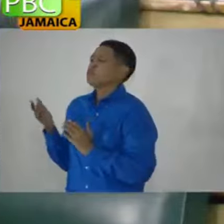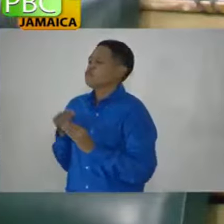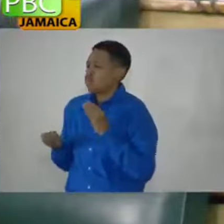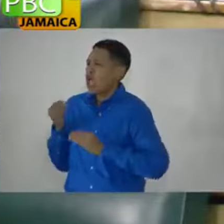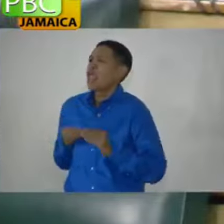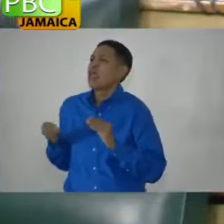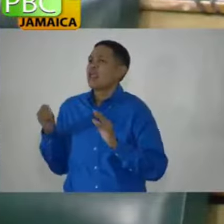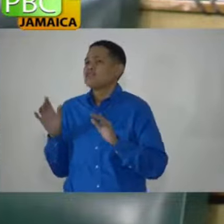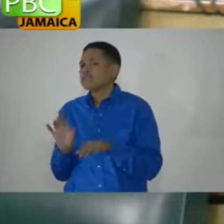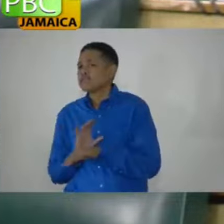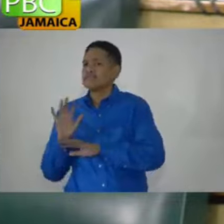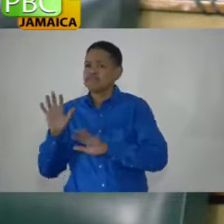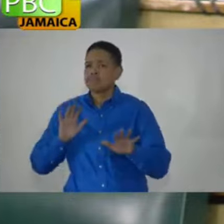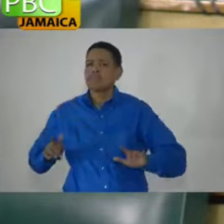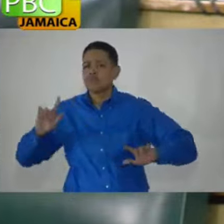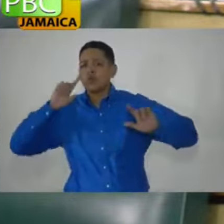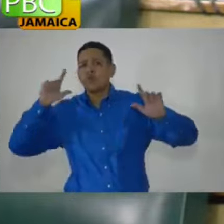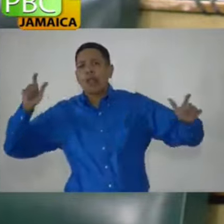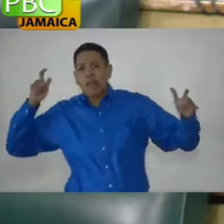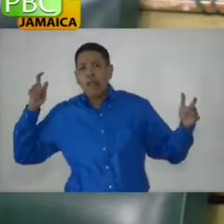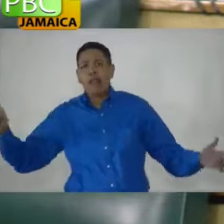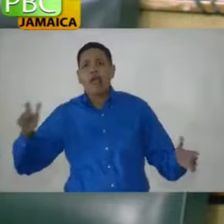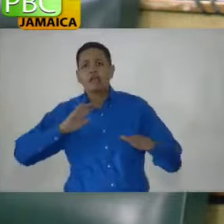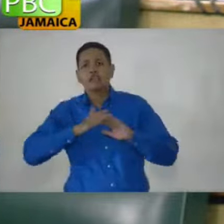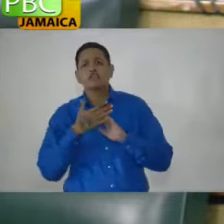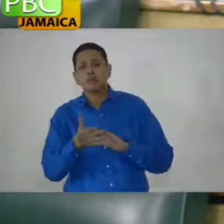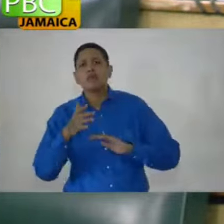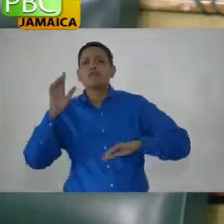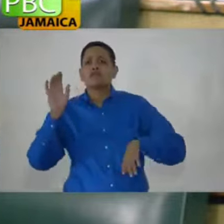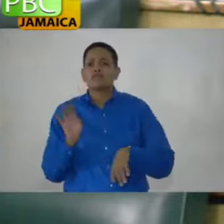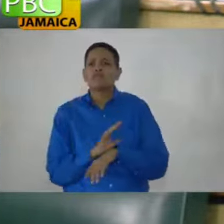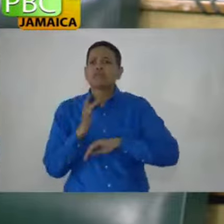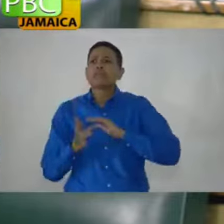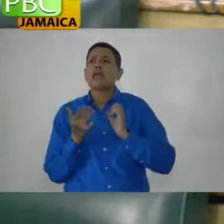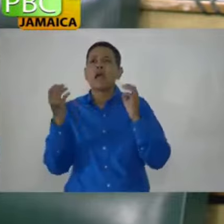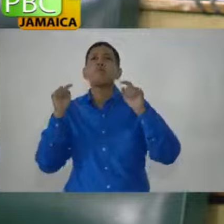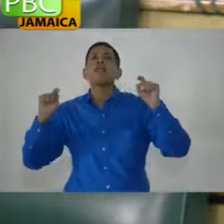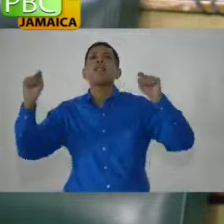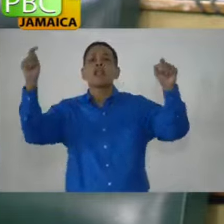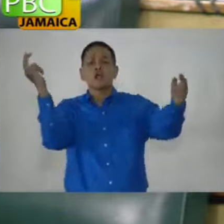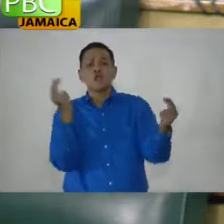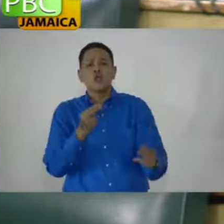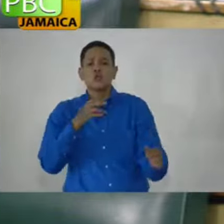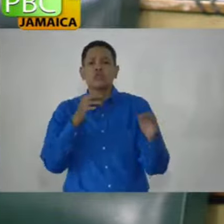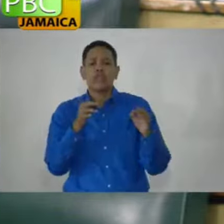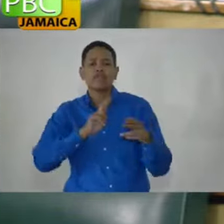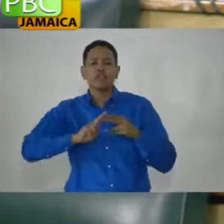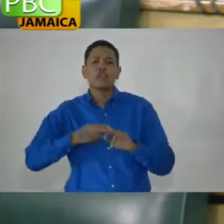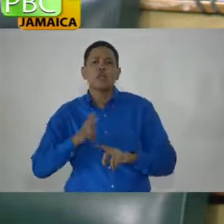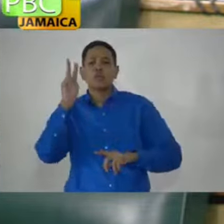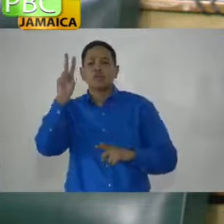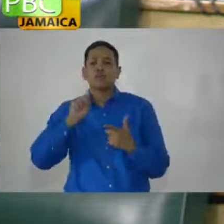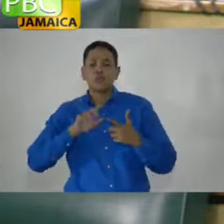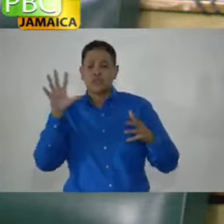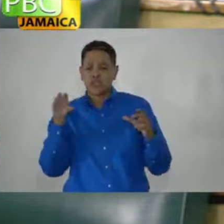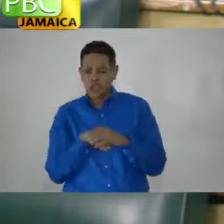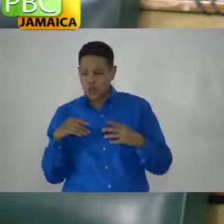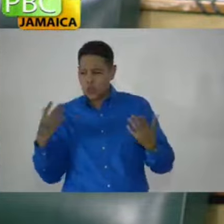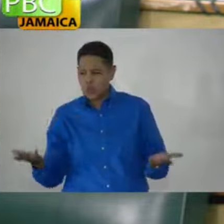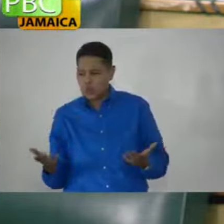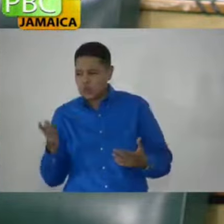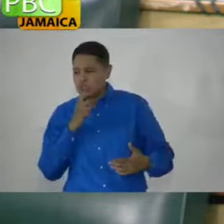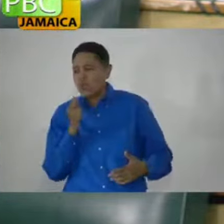order to know how large is Jamaica's digital economy, definition number two is included.